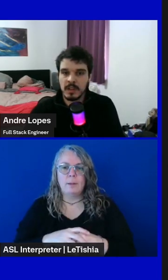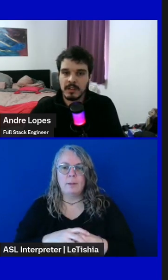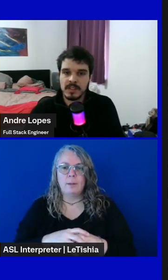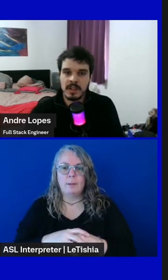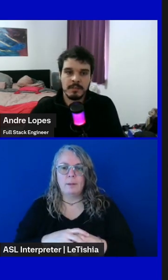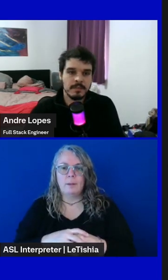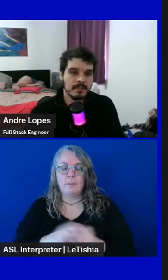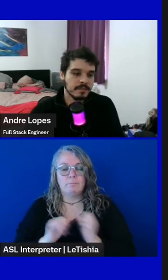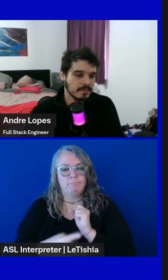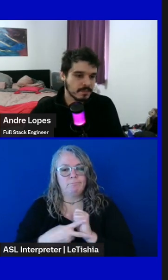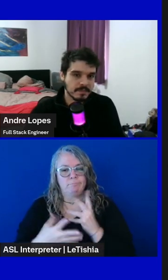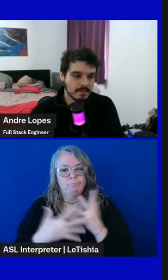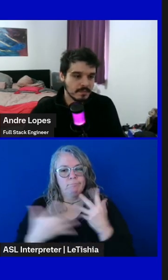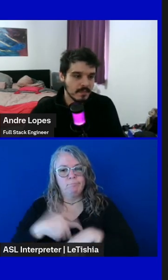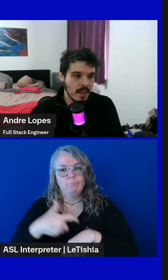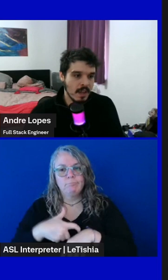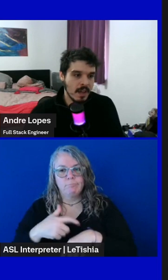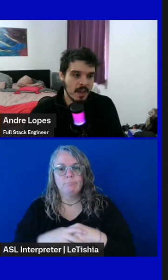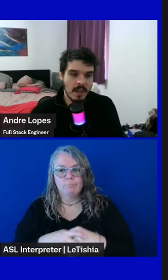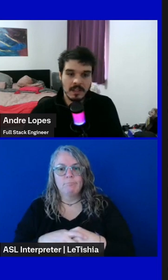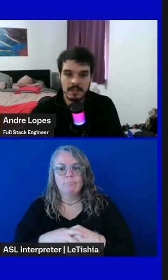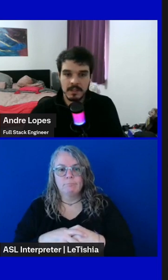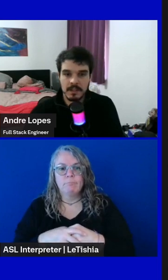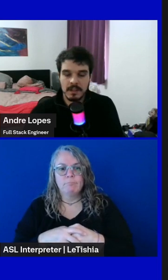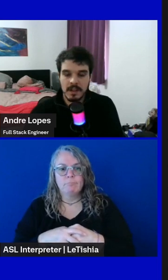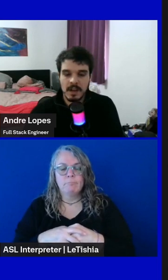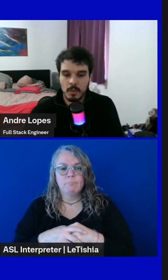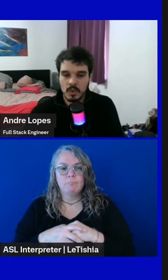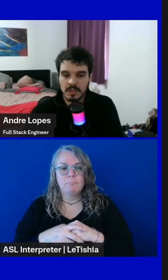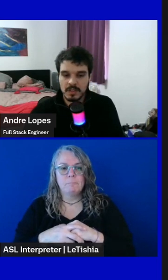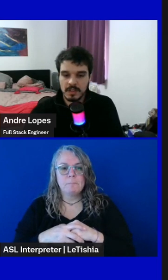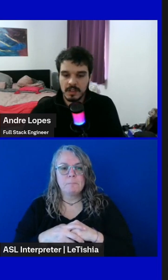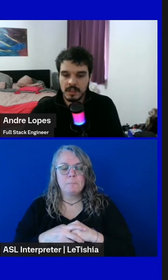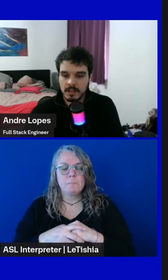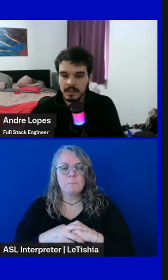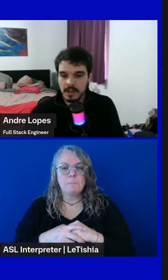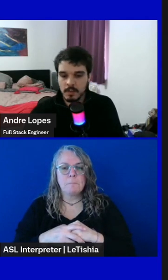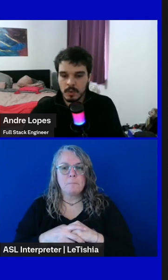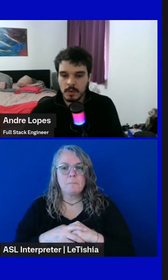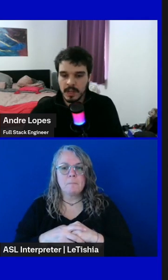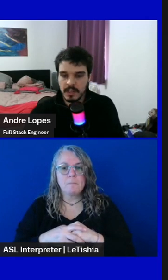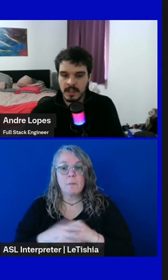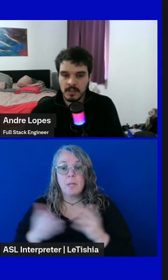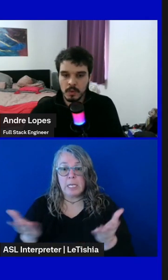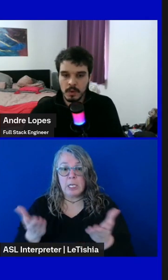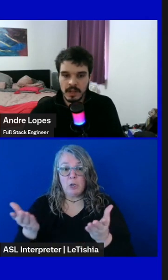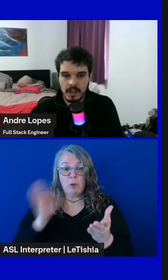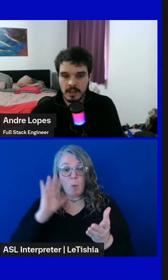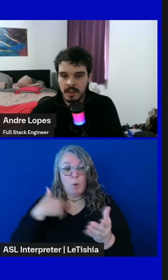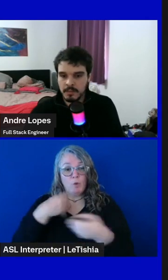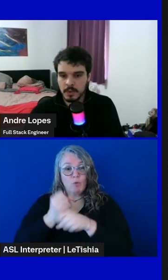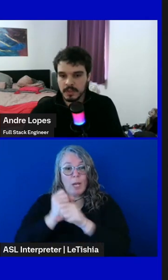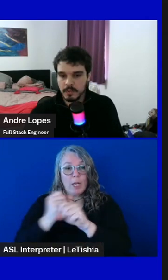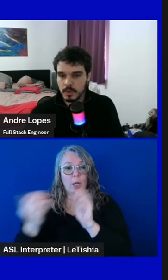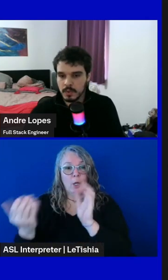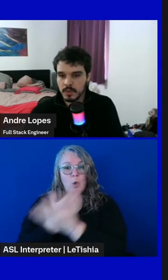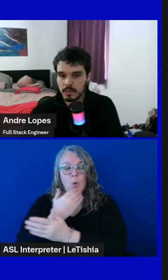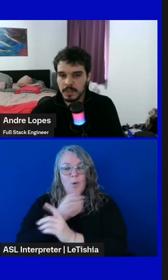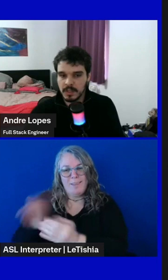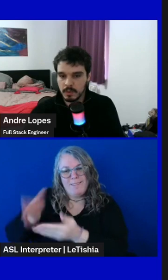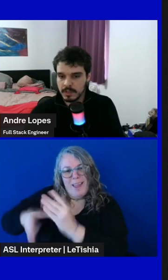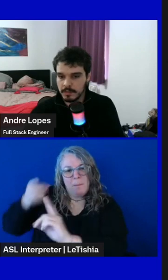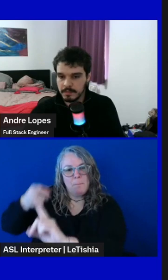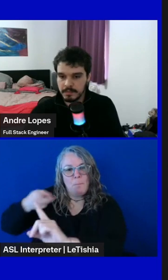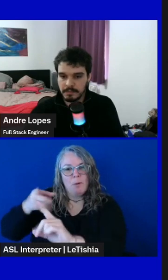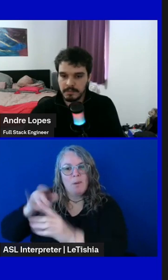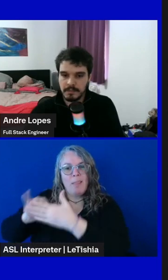which saves a lot of time. And I will just here, I will create a new endpoint, which is going to